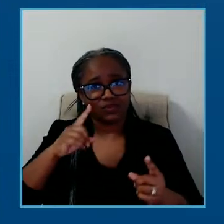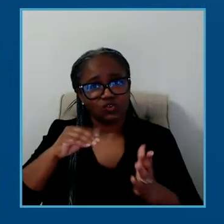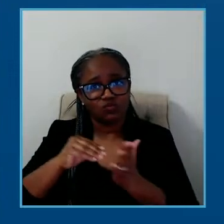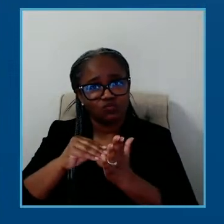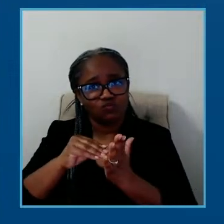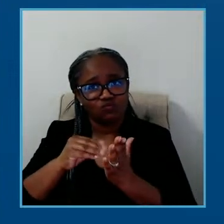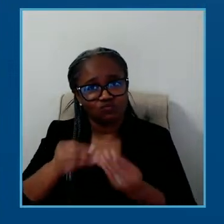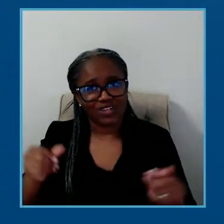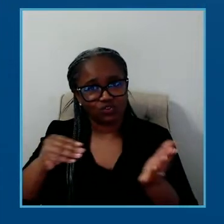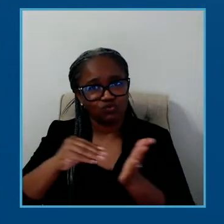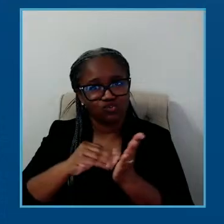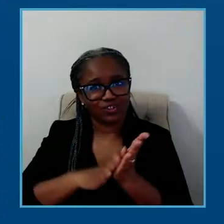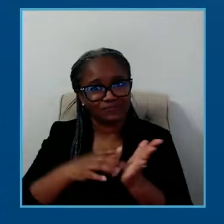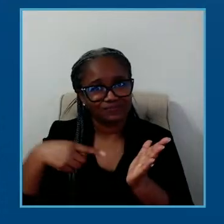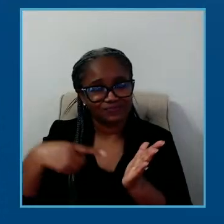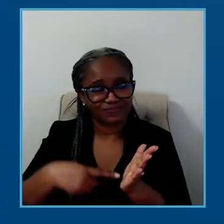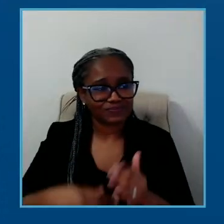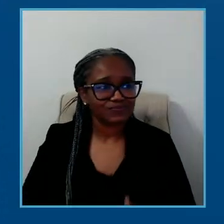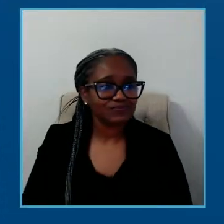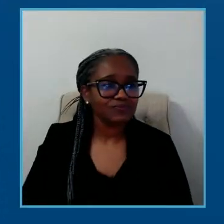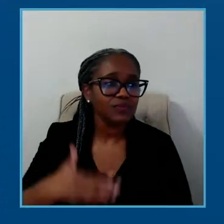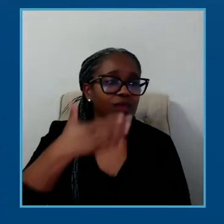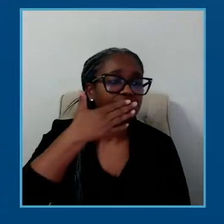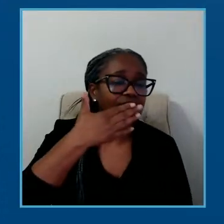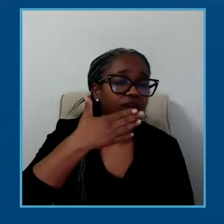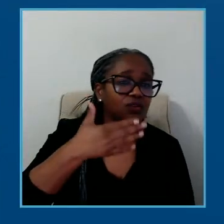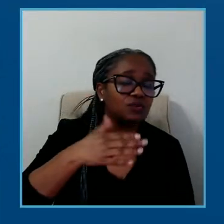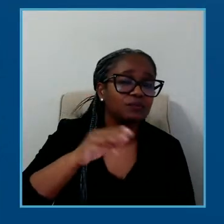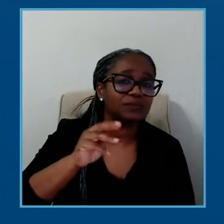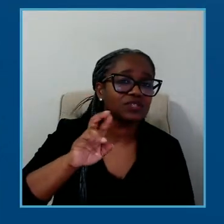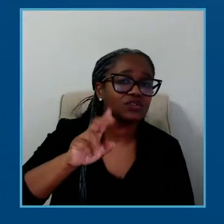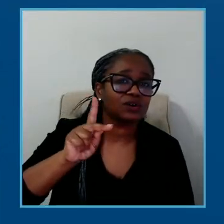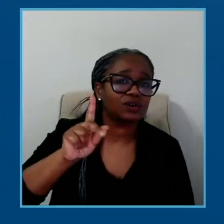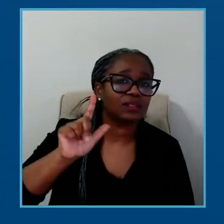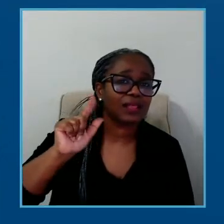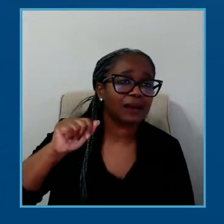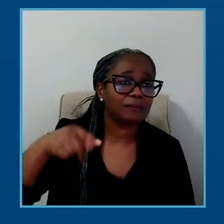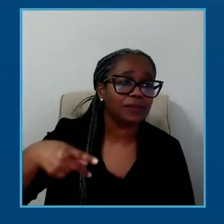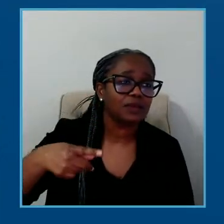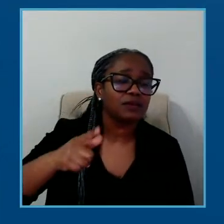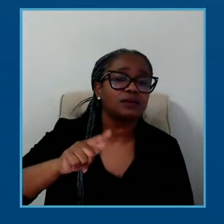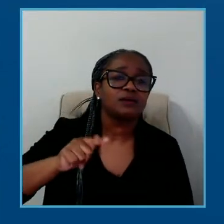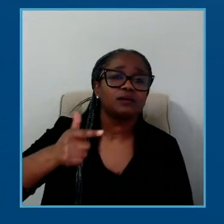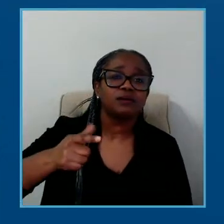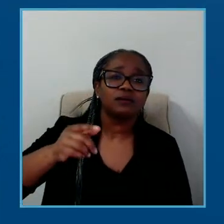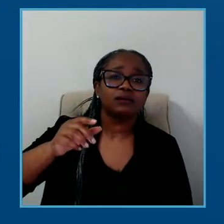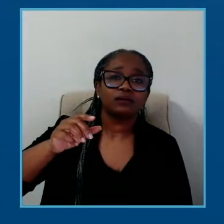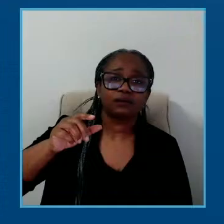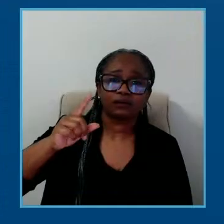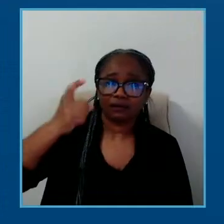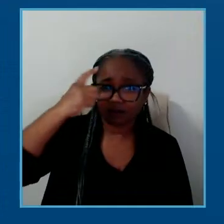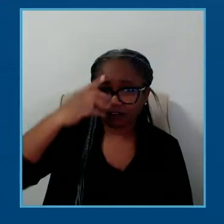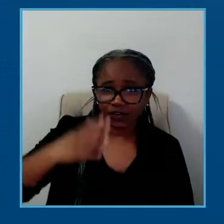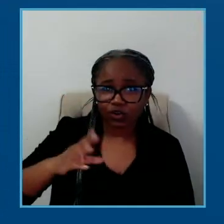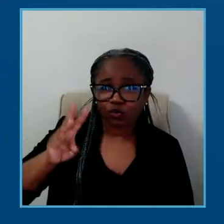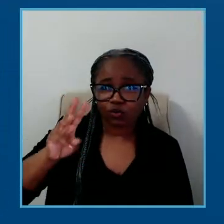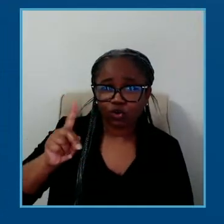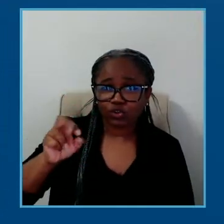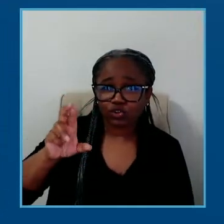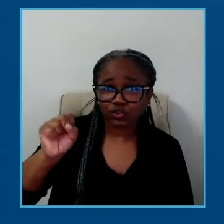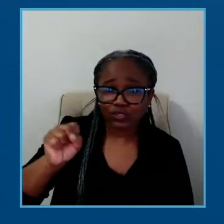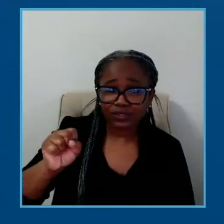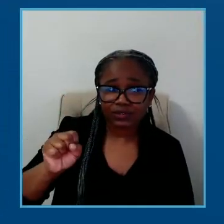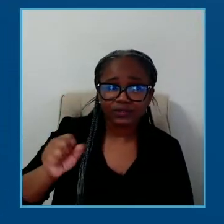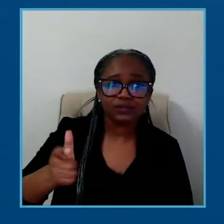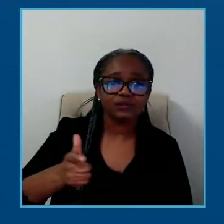Governor Walters? Thank you very much, Mr. Chairman. I think I just want to say, first of all, echoing a bit of